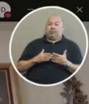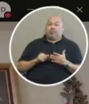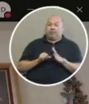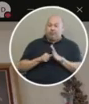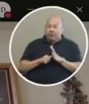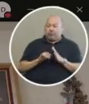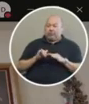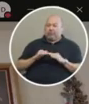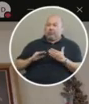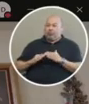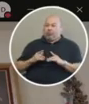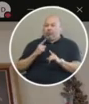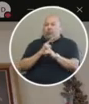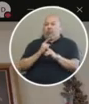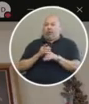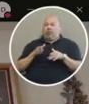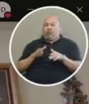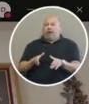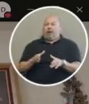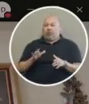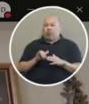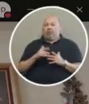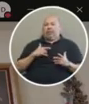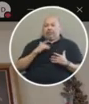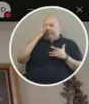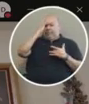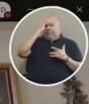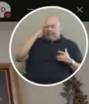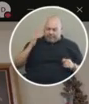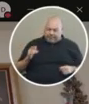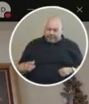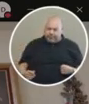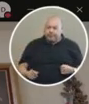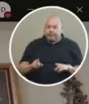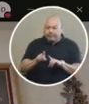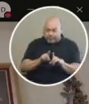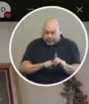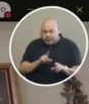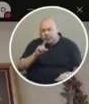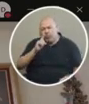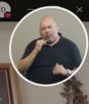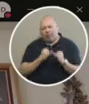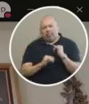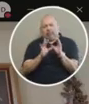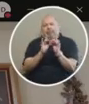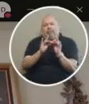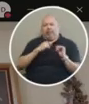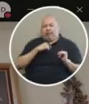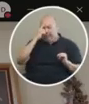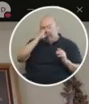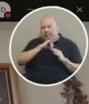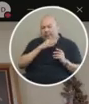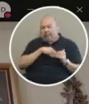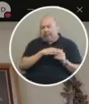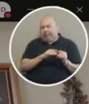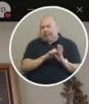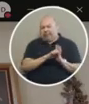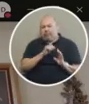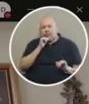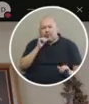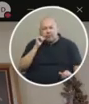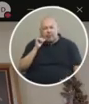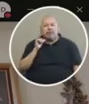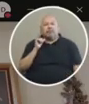us and pushing this community in the right direction with this disease. Also, one last comment, just an example,